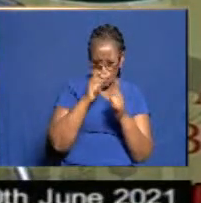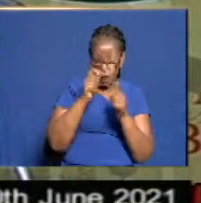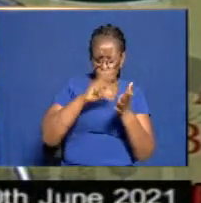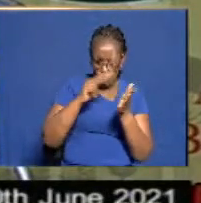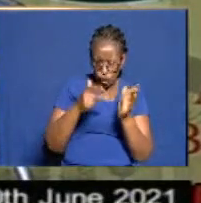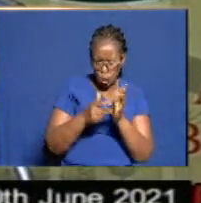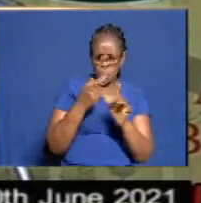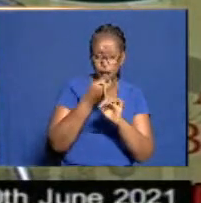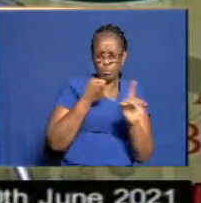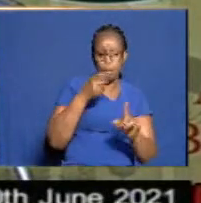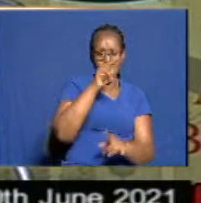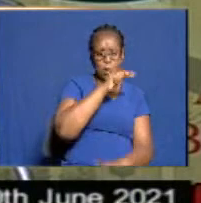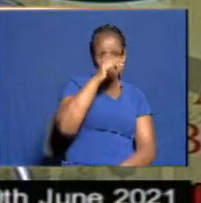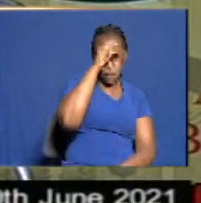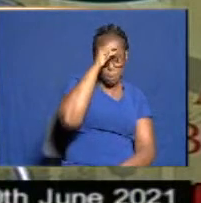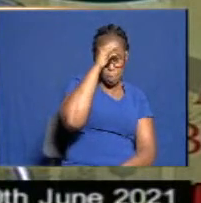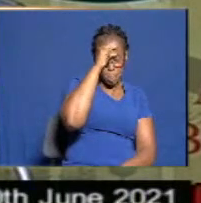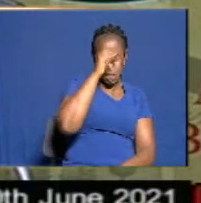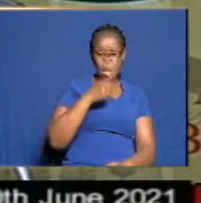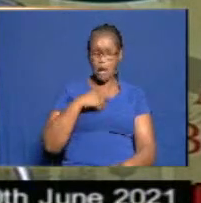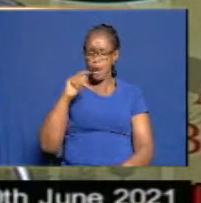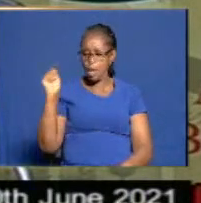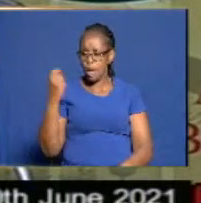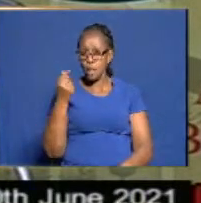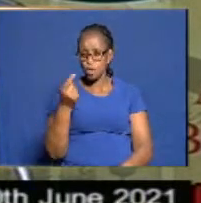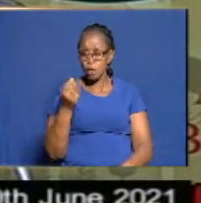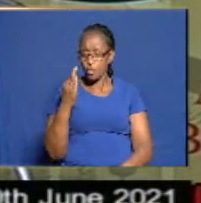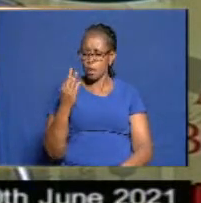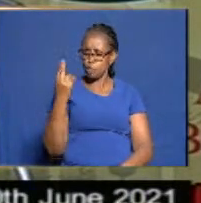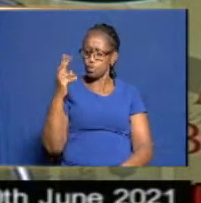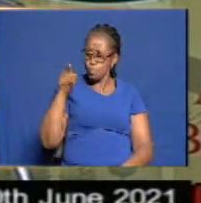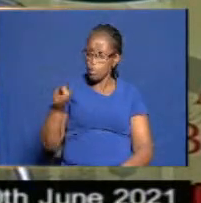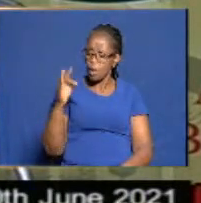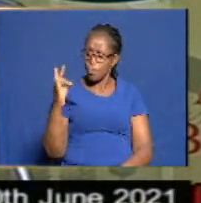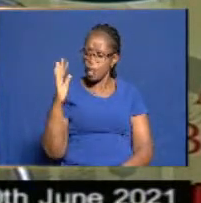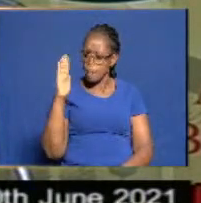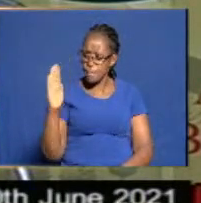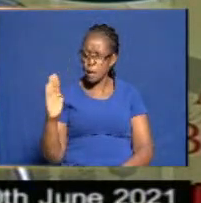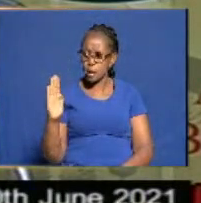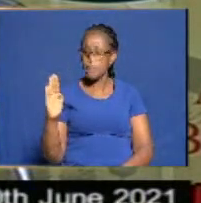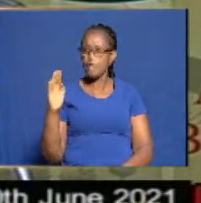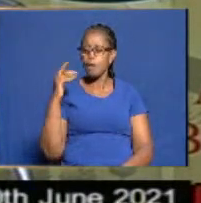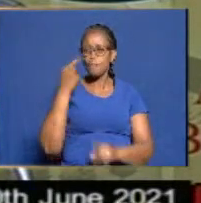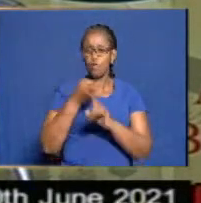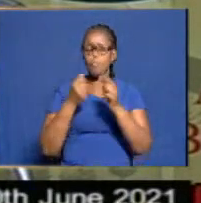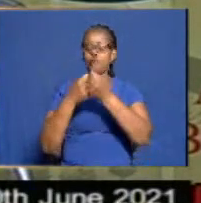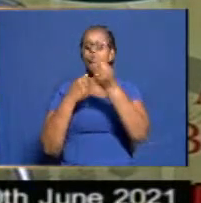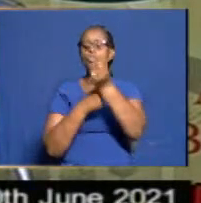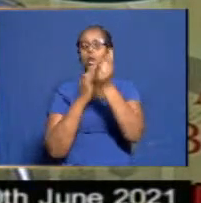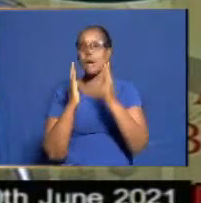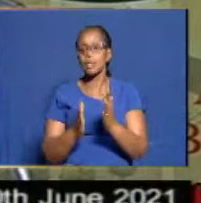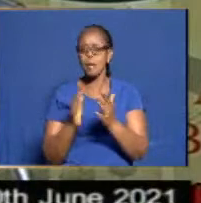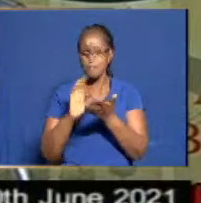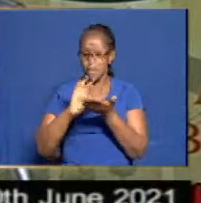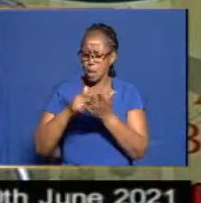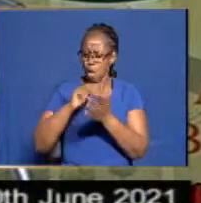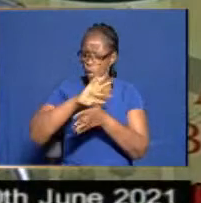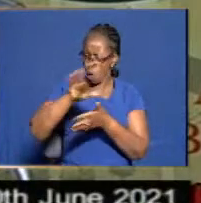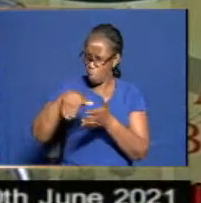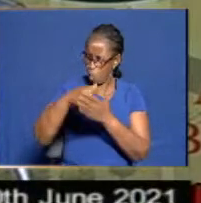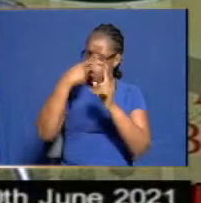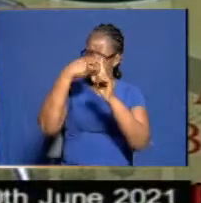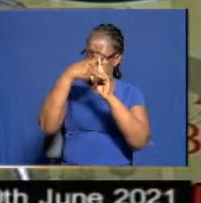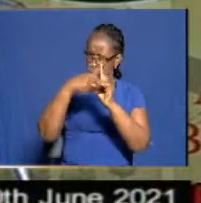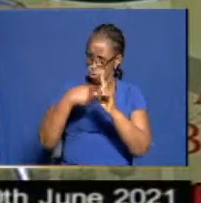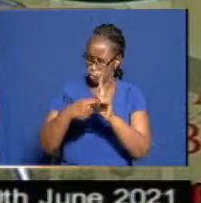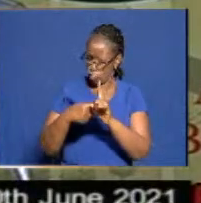share of revenue, and KES 32.3 billion from development partners, bringing the total allocation to the county government for the